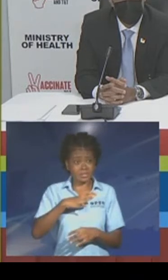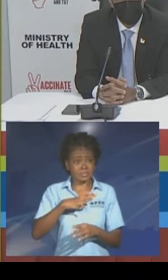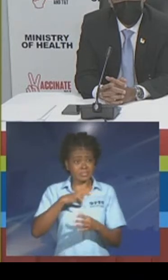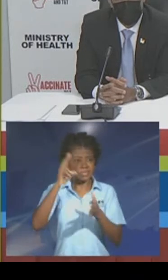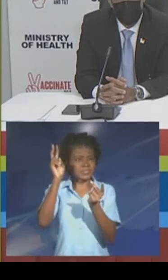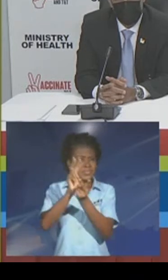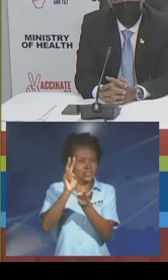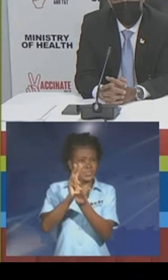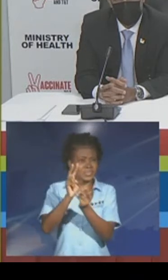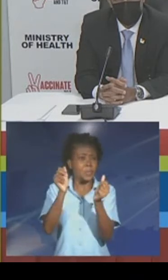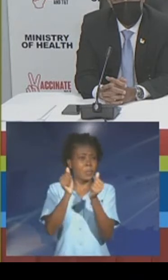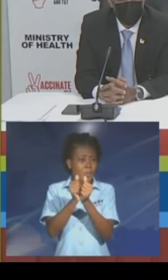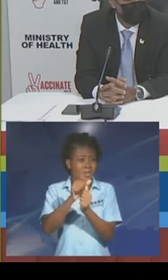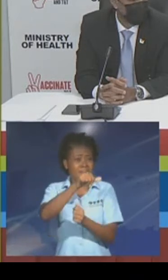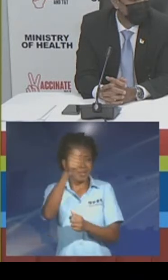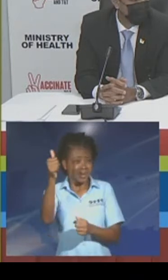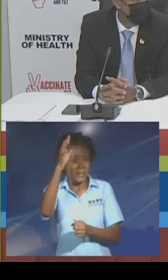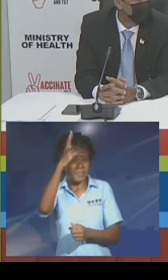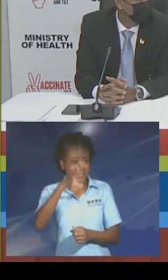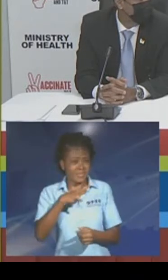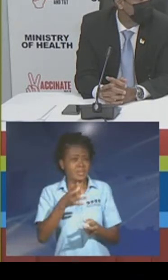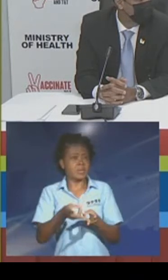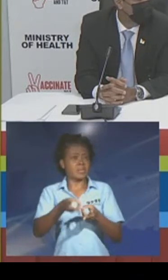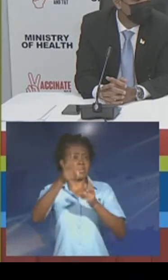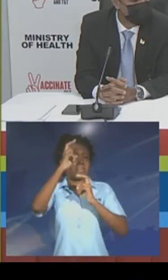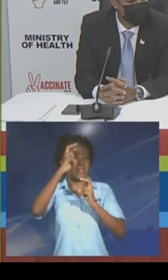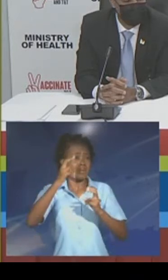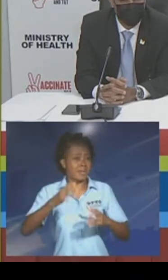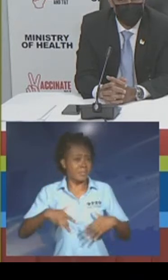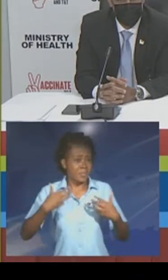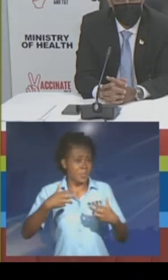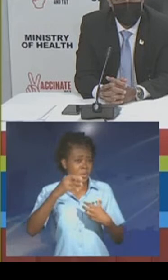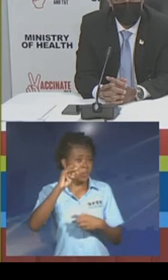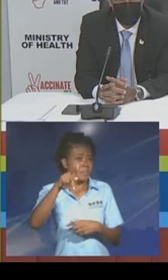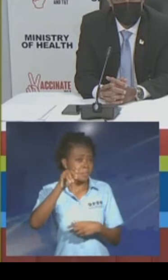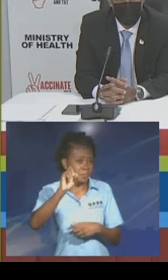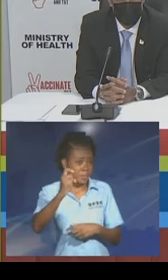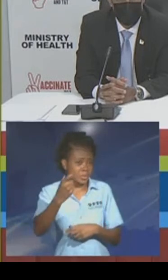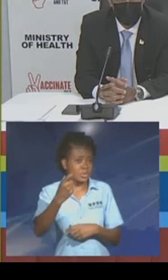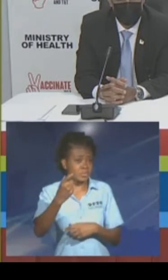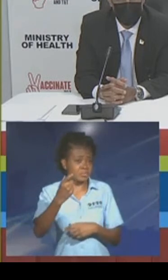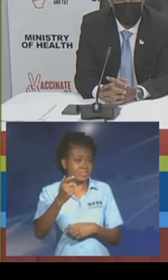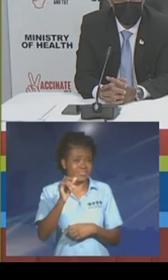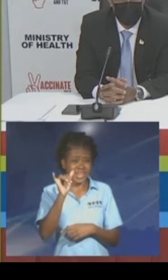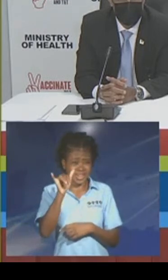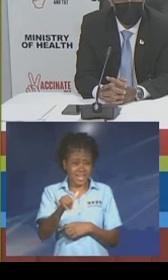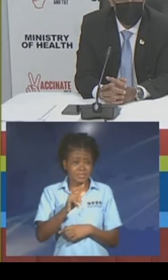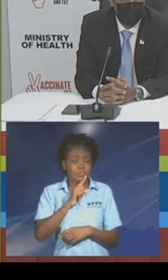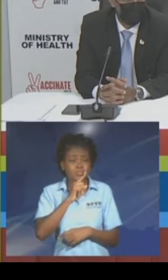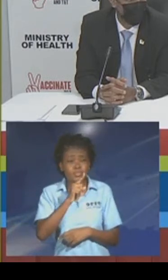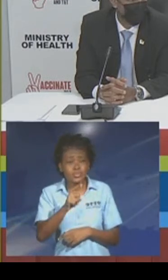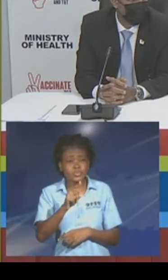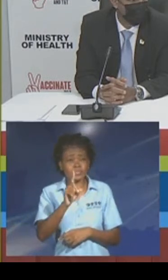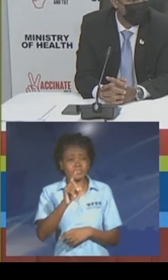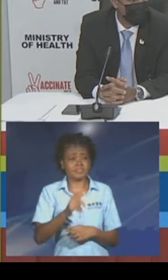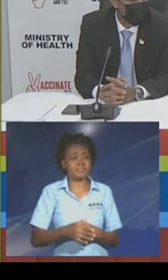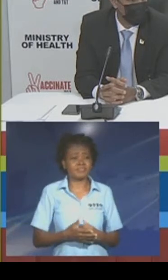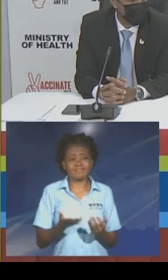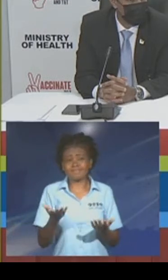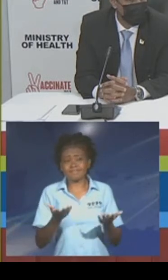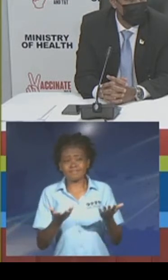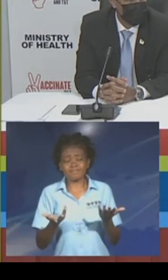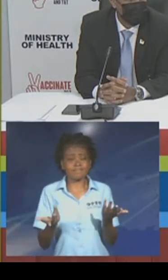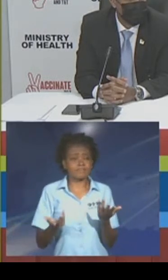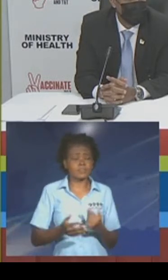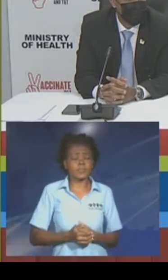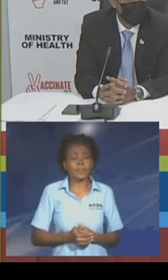are perpetuating with the disease. I just want to get your comments on that. Is that something we should be wary of? Yeah,